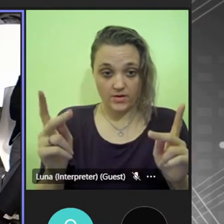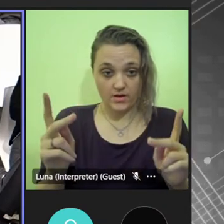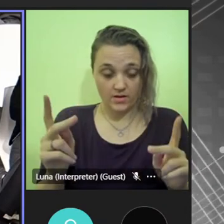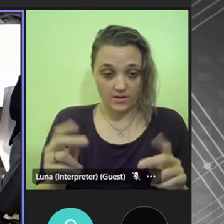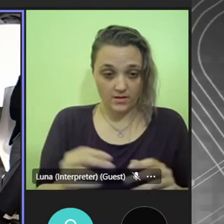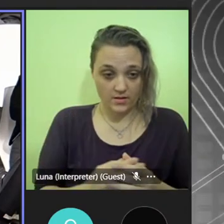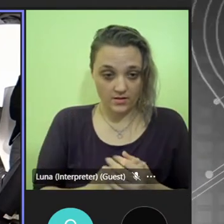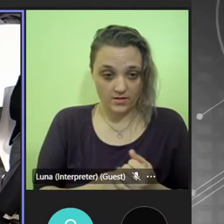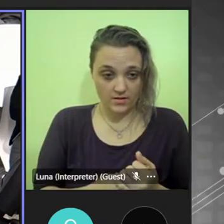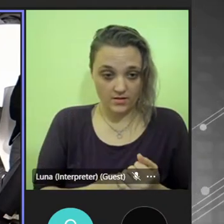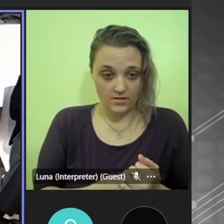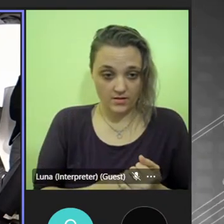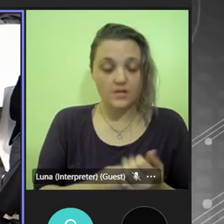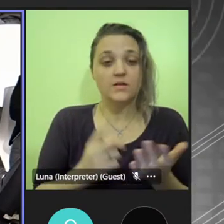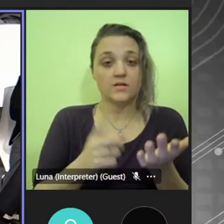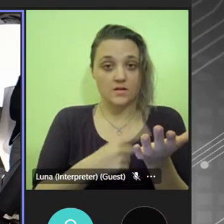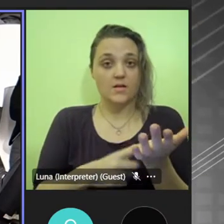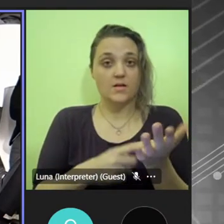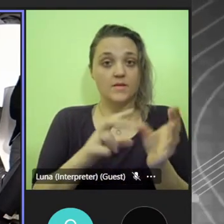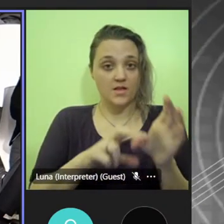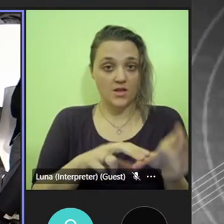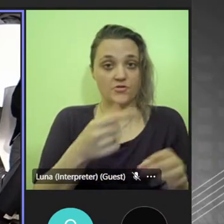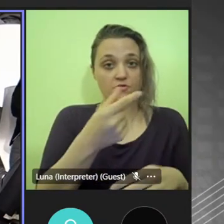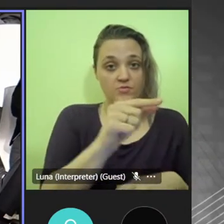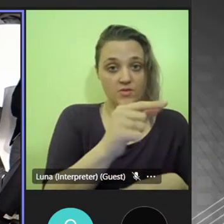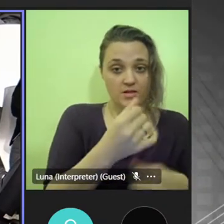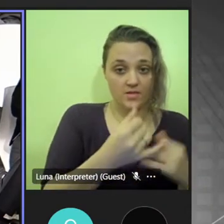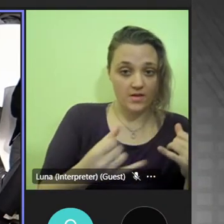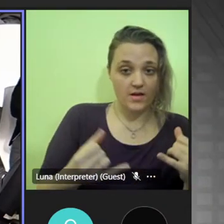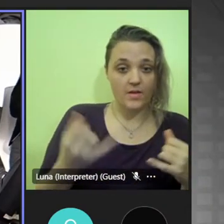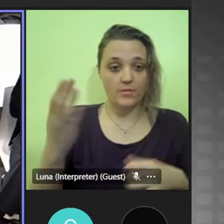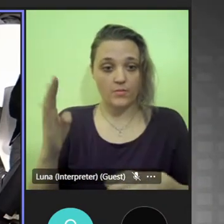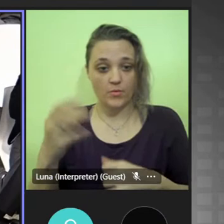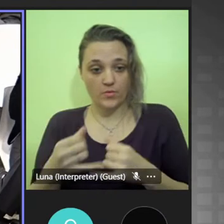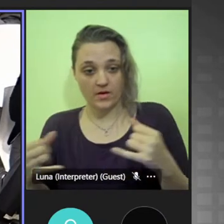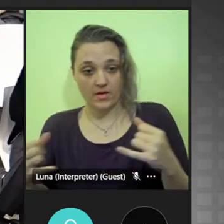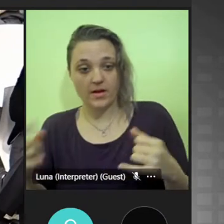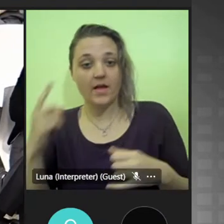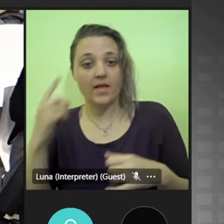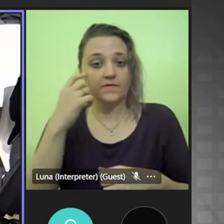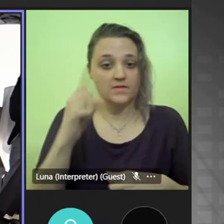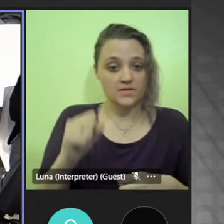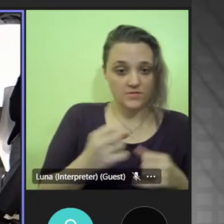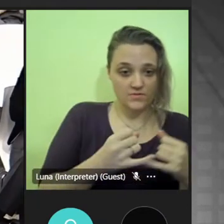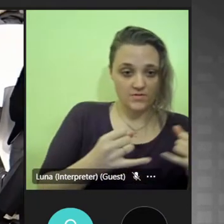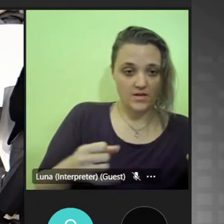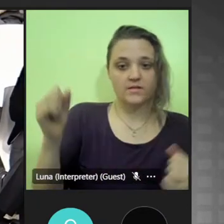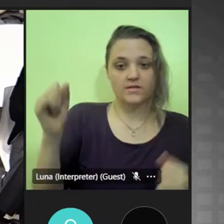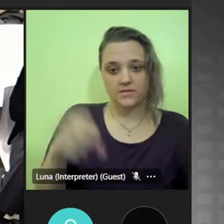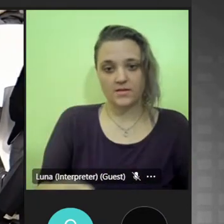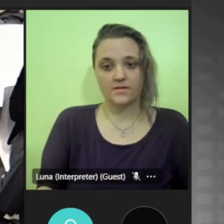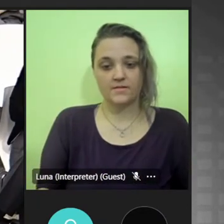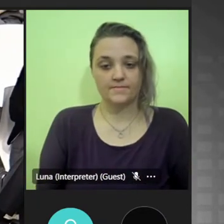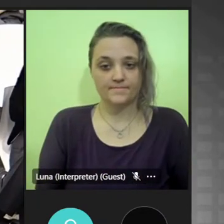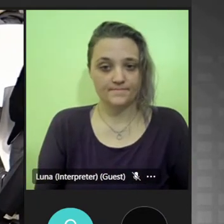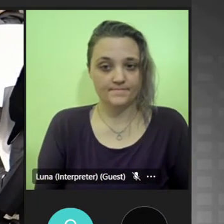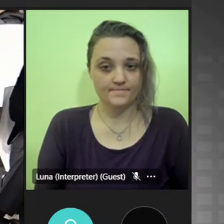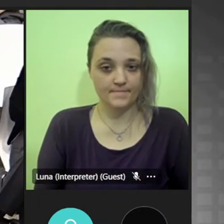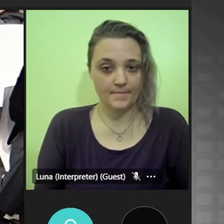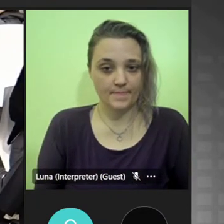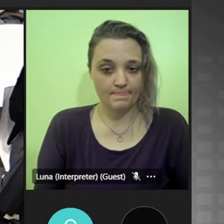lane there okay sometimes I guess the green line and the new line in the Silver Line